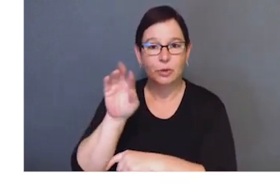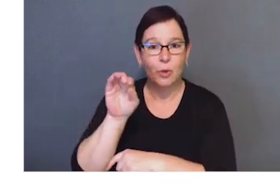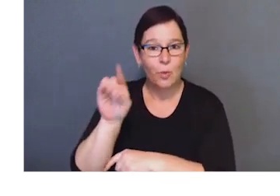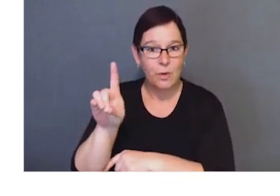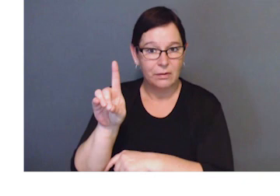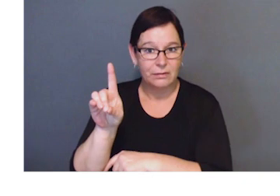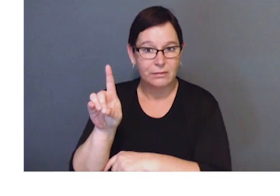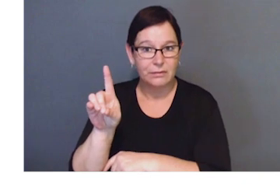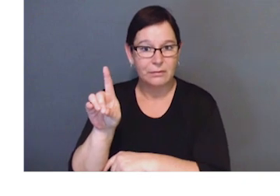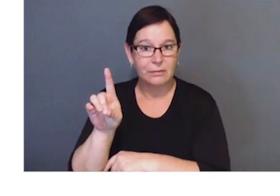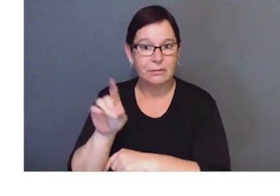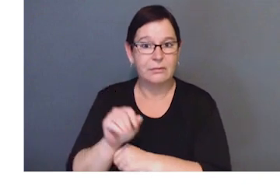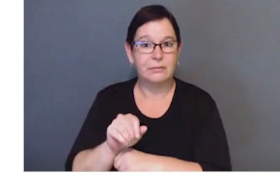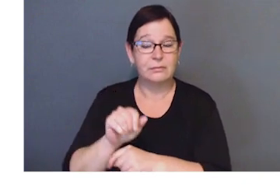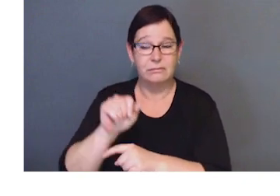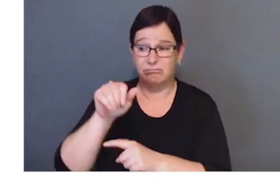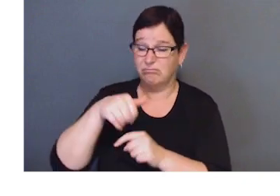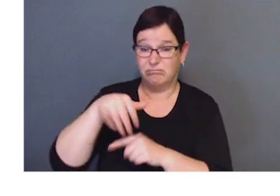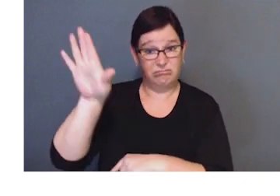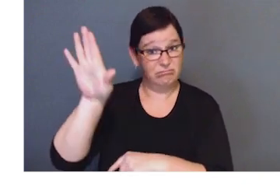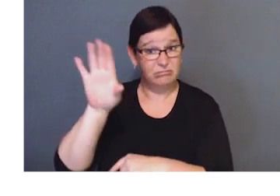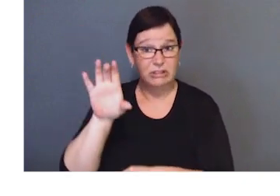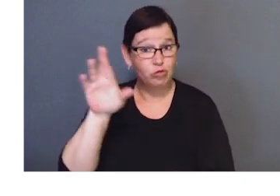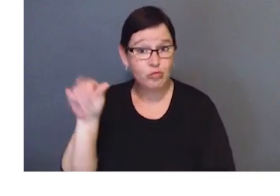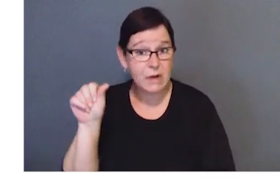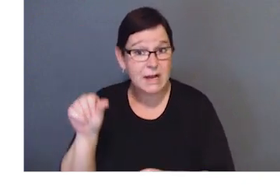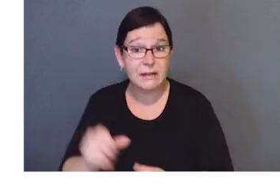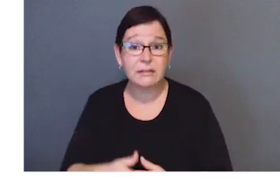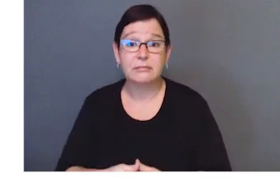There are 2 ways you can submit Form